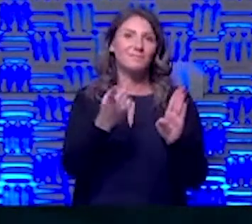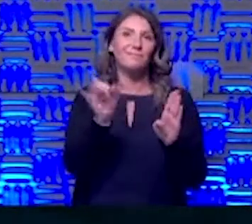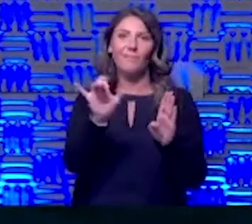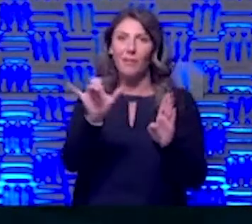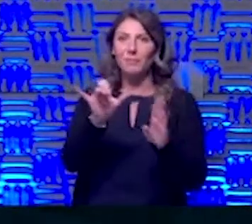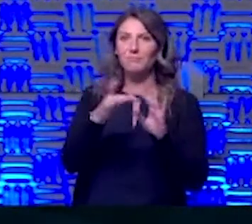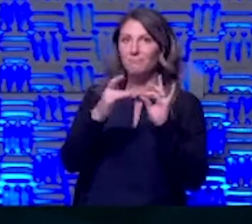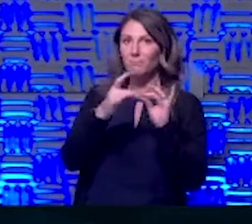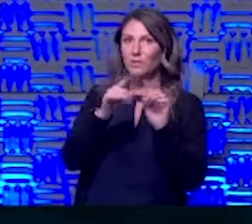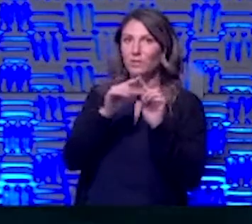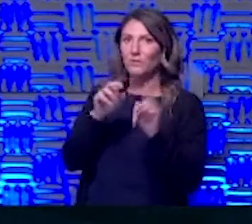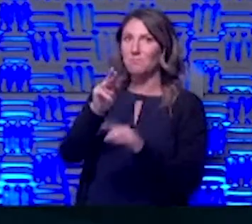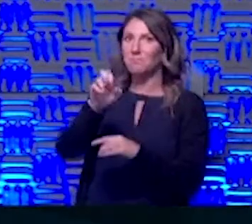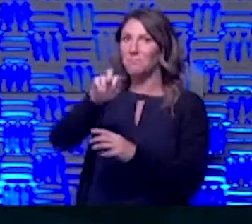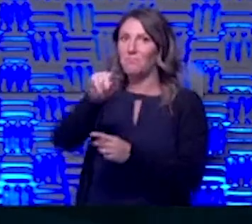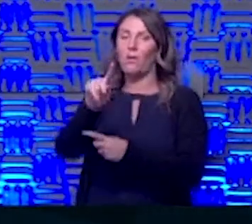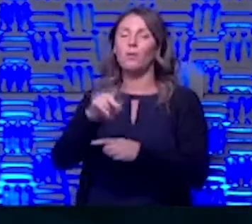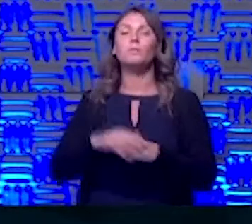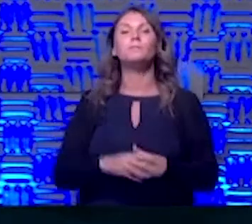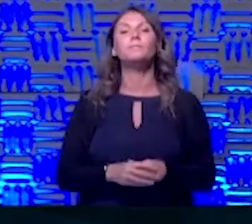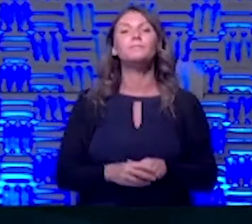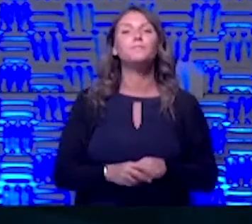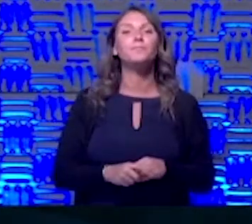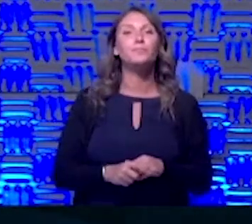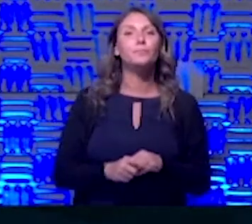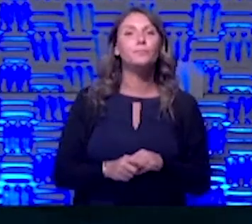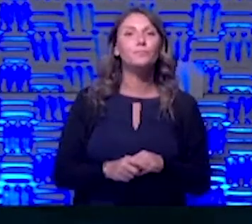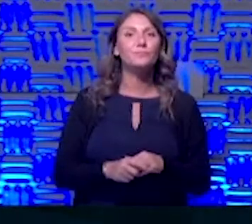Mark. I would